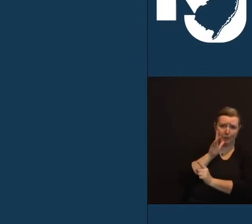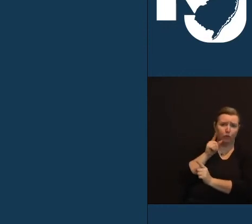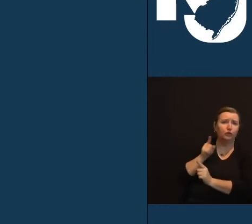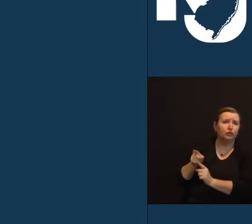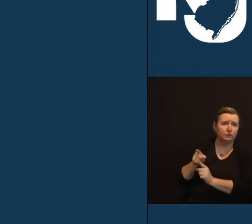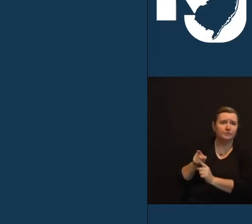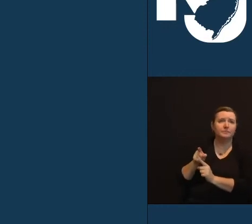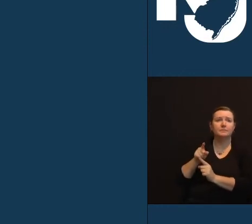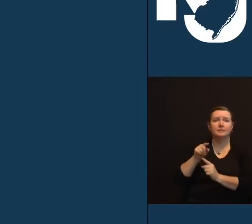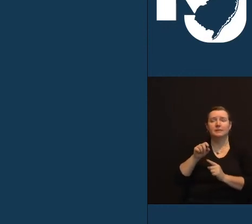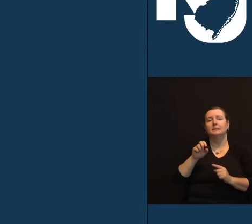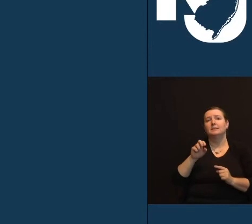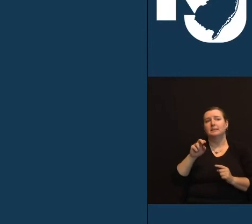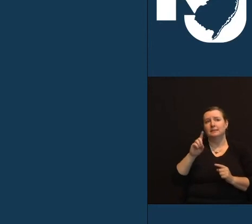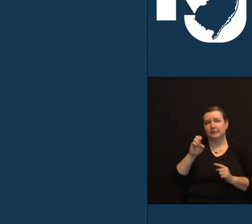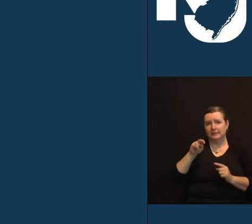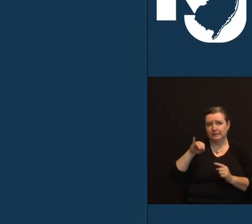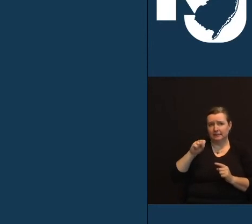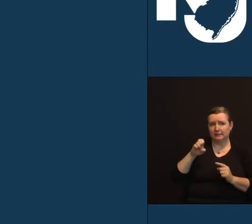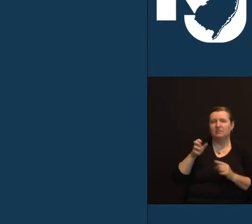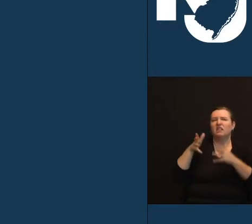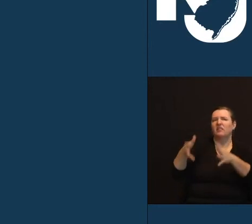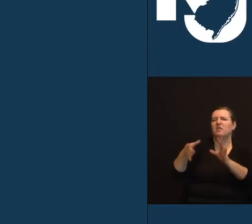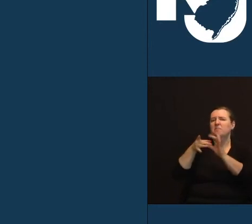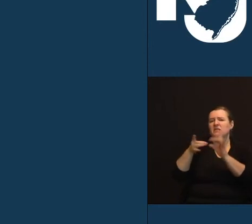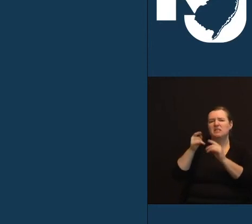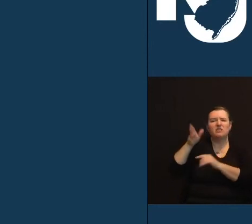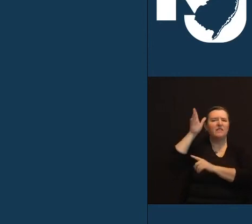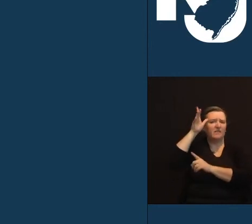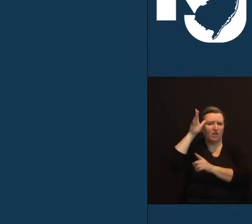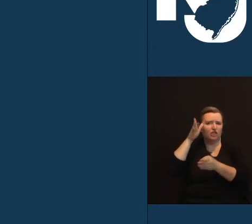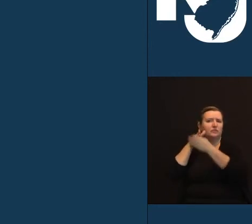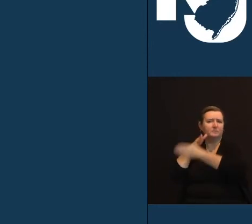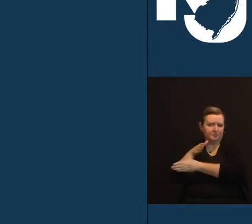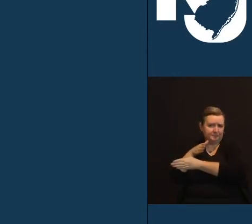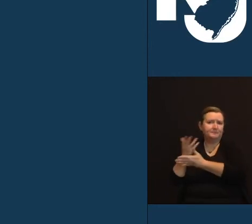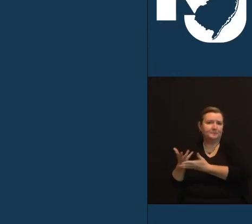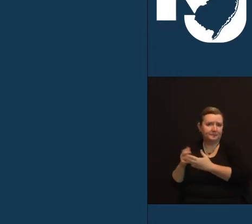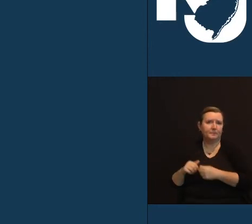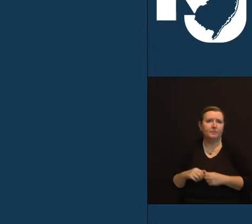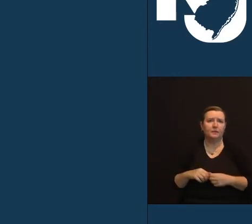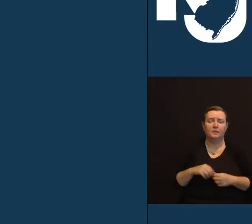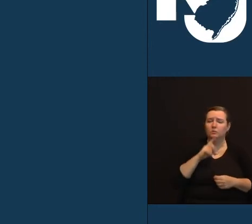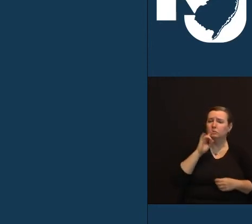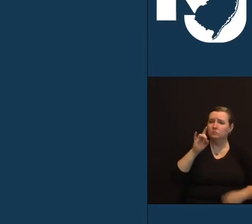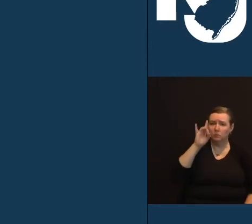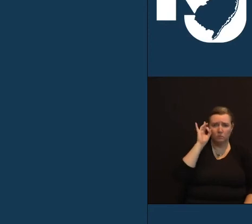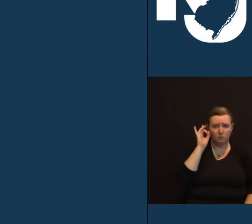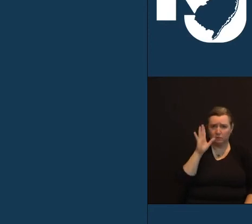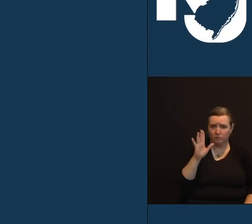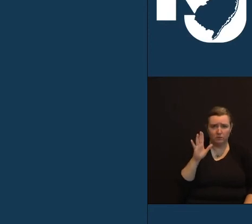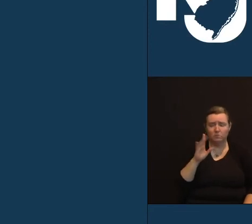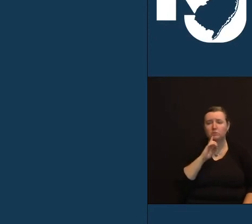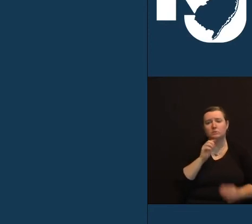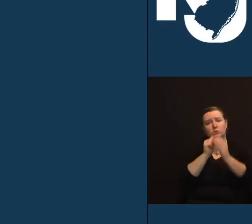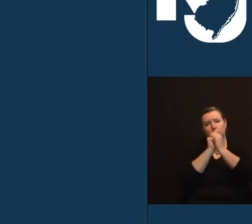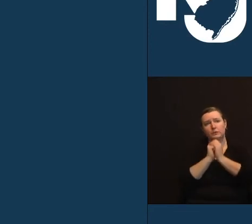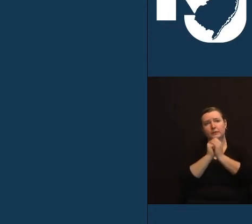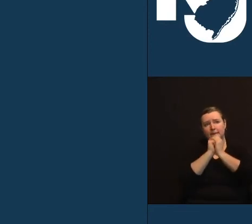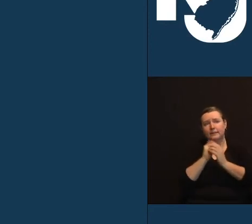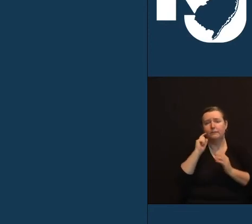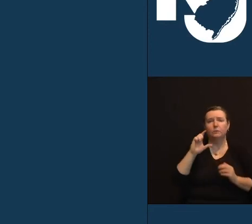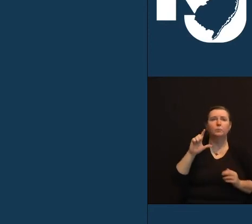only imagine what that is like to lose this lad. So please keep this guy, Luke, in your prayers.